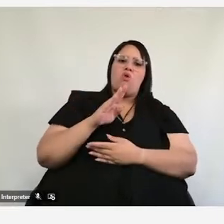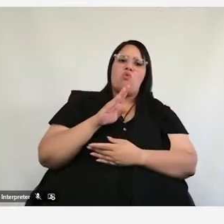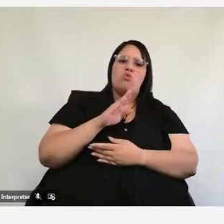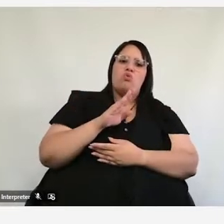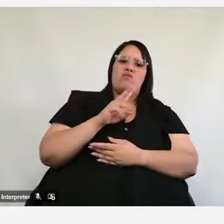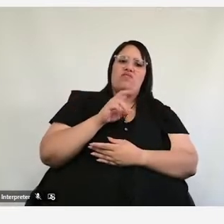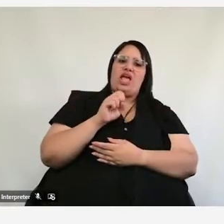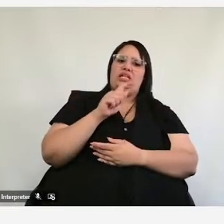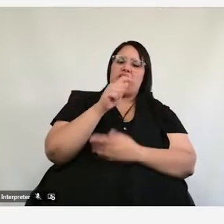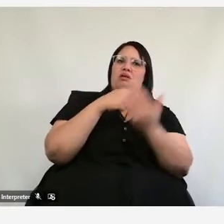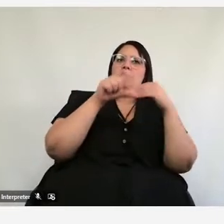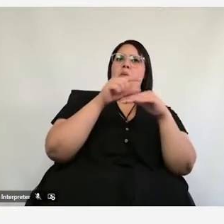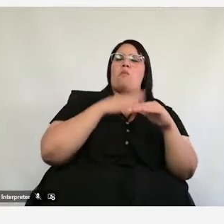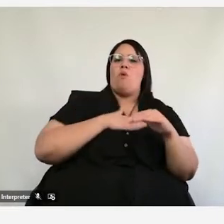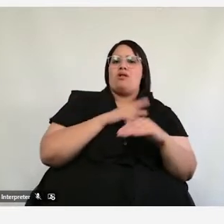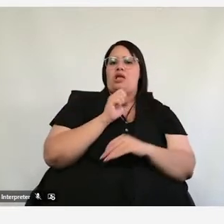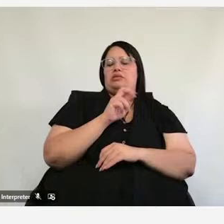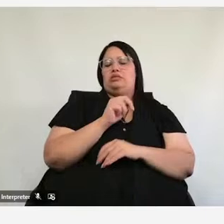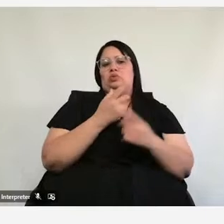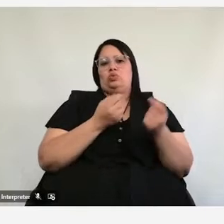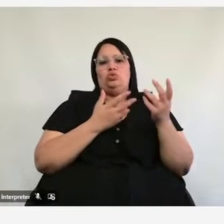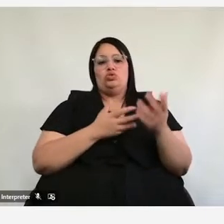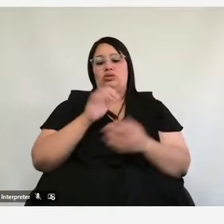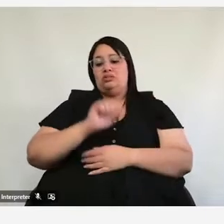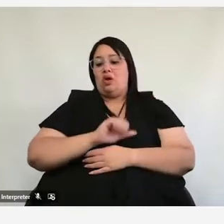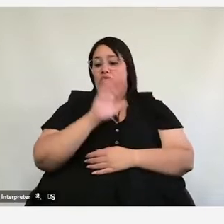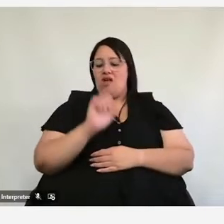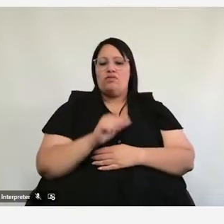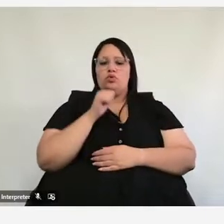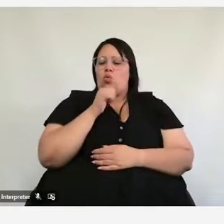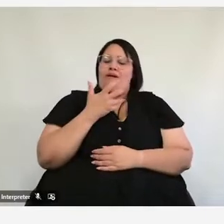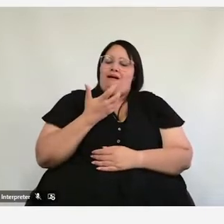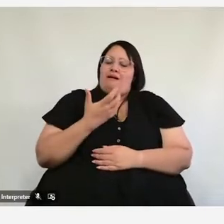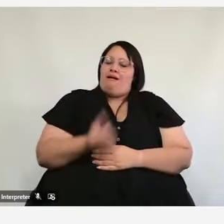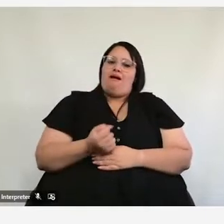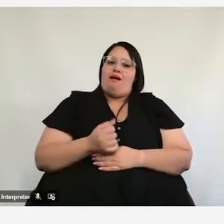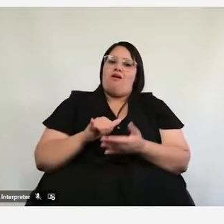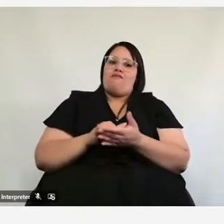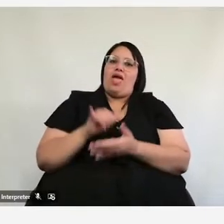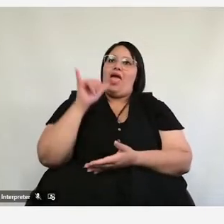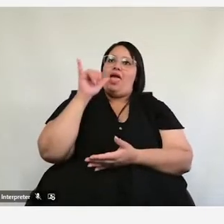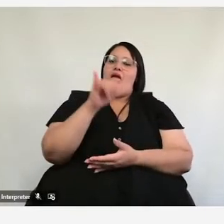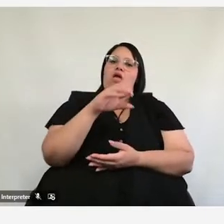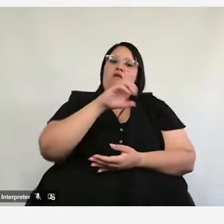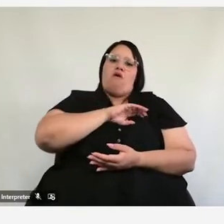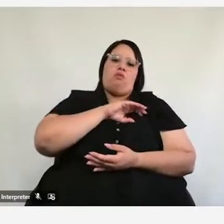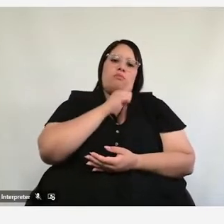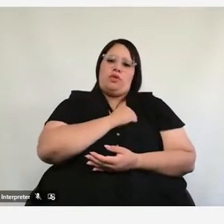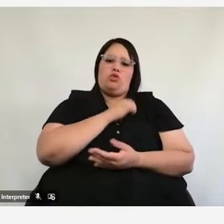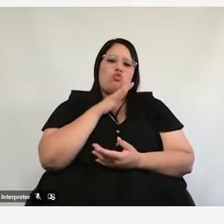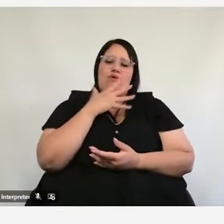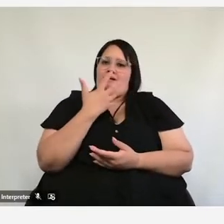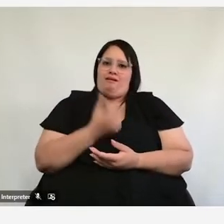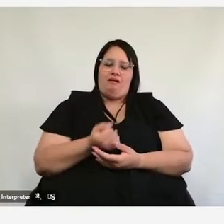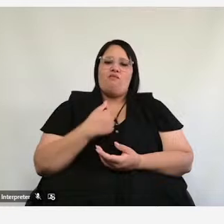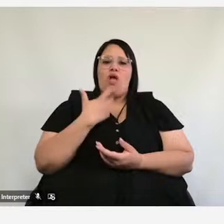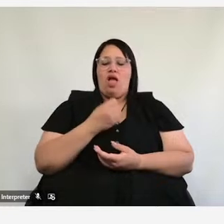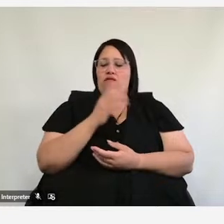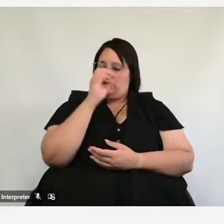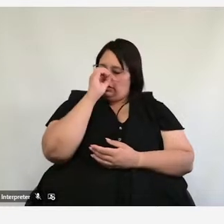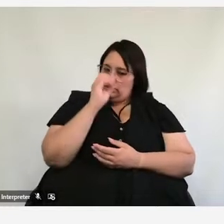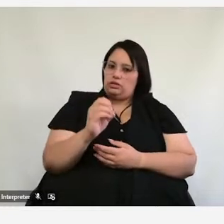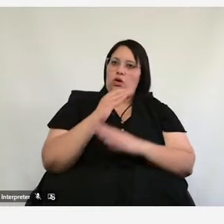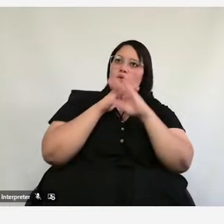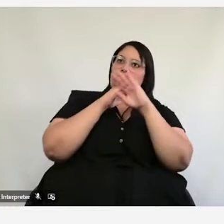BTV of VAT verhoog. South Africa does not have an air force anymore, Honourable Deputy Speaker. We have zero